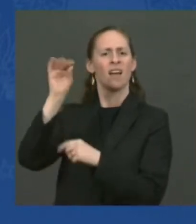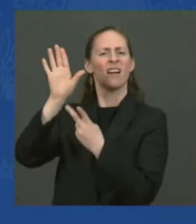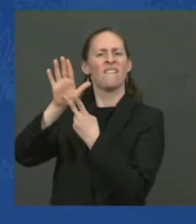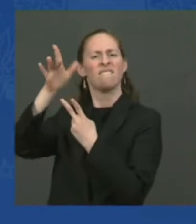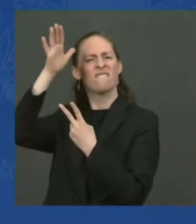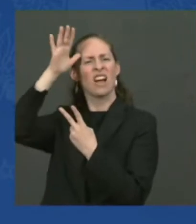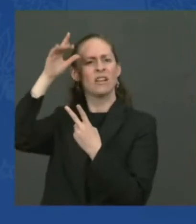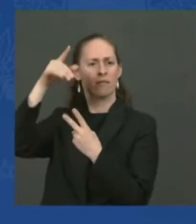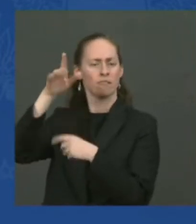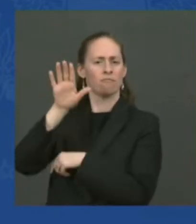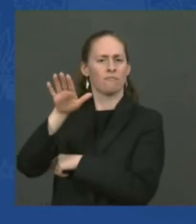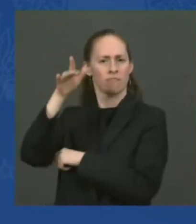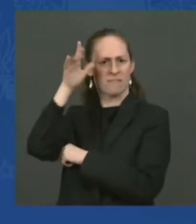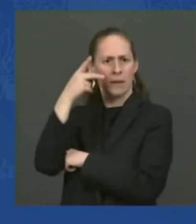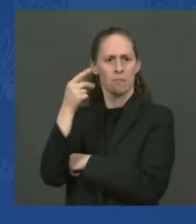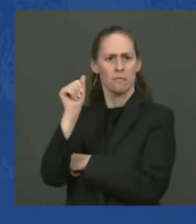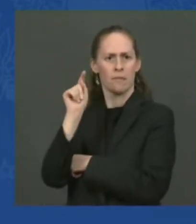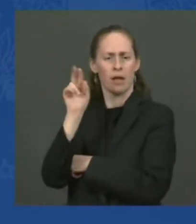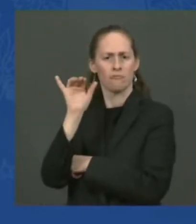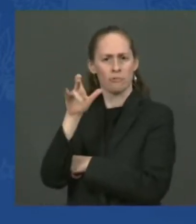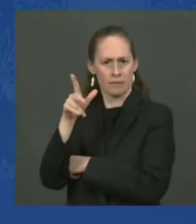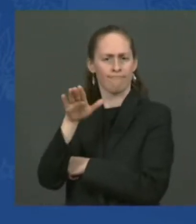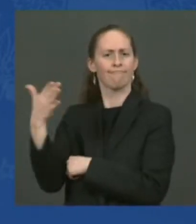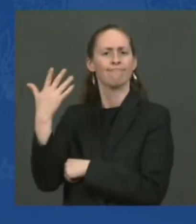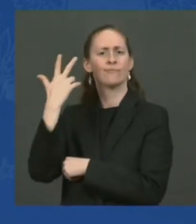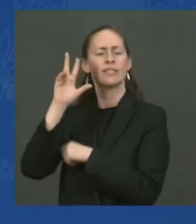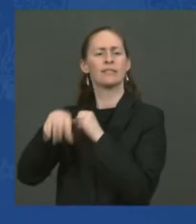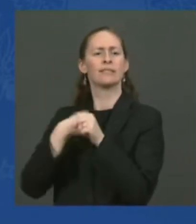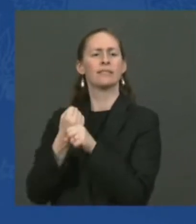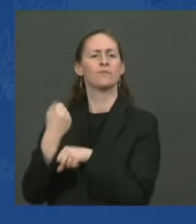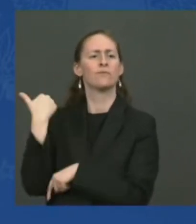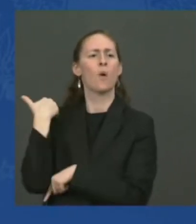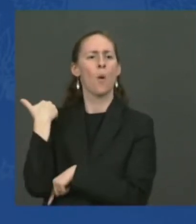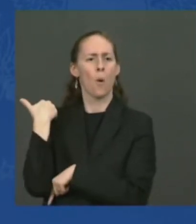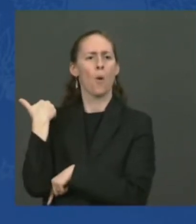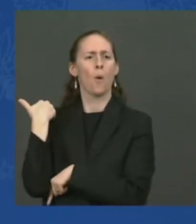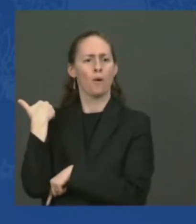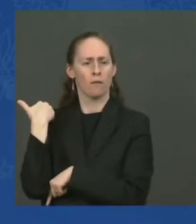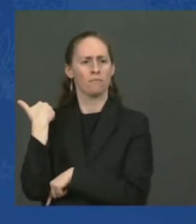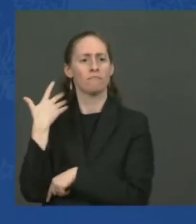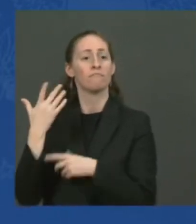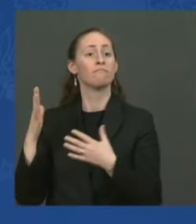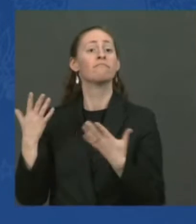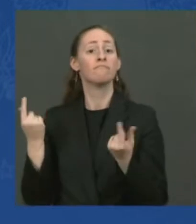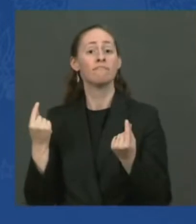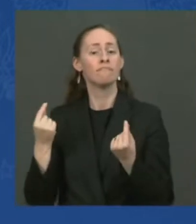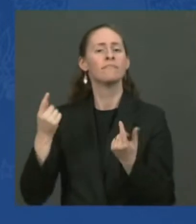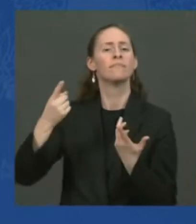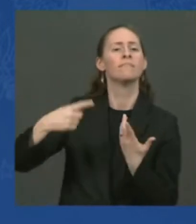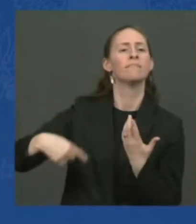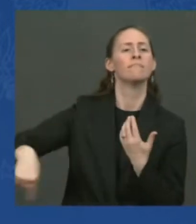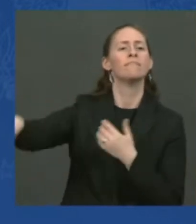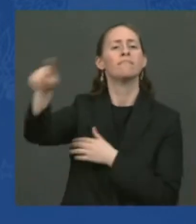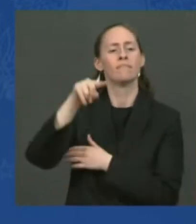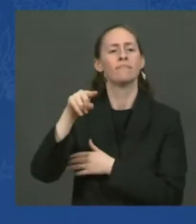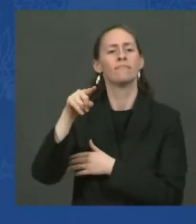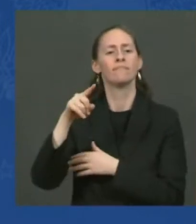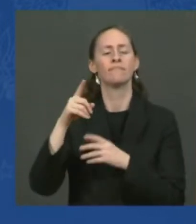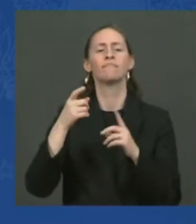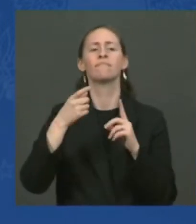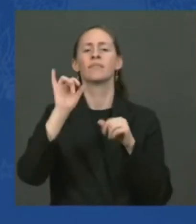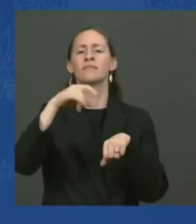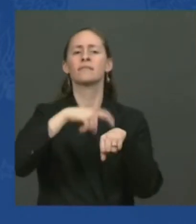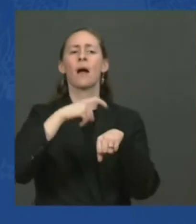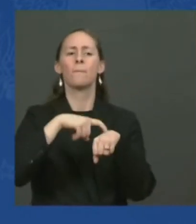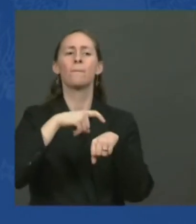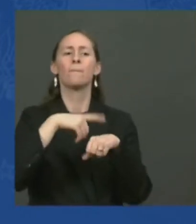Patrick died 3 years ago when he and 19 friends from the Amsterdam, New York area were celebrating a birthday, and they